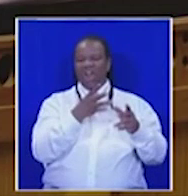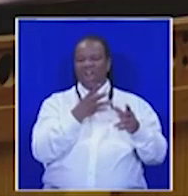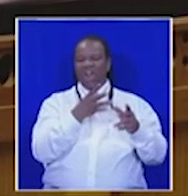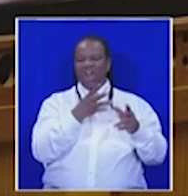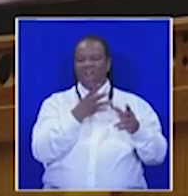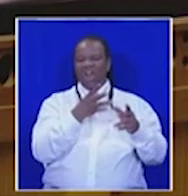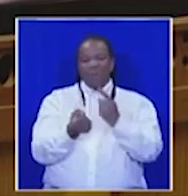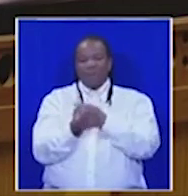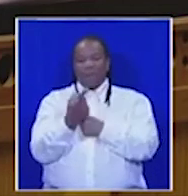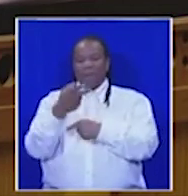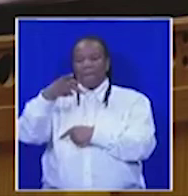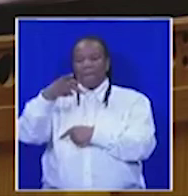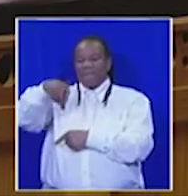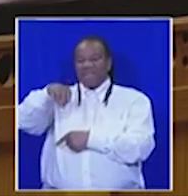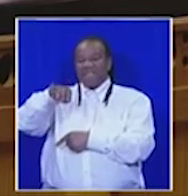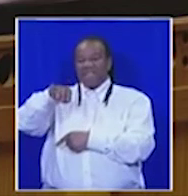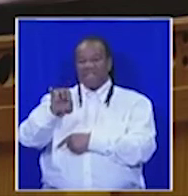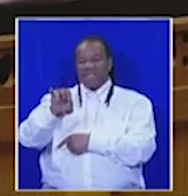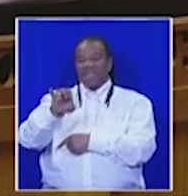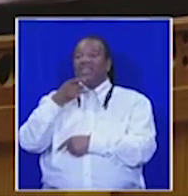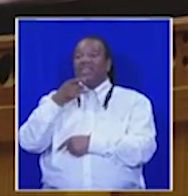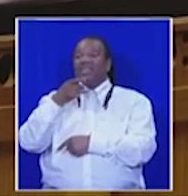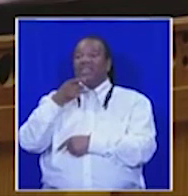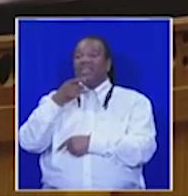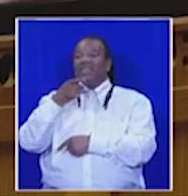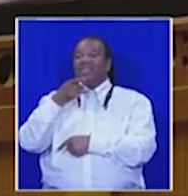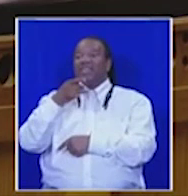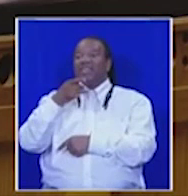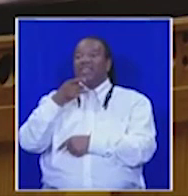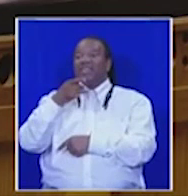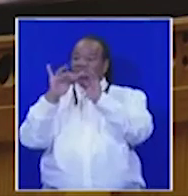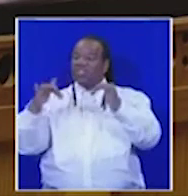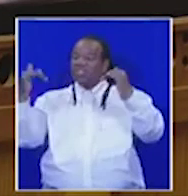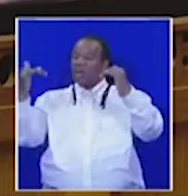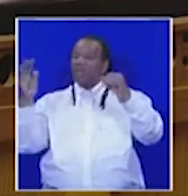what happened in Port Elizabeth on Saturday. You can't even fill up a stadium.